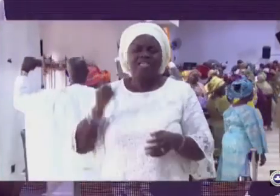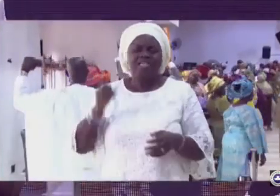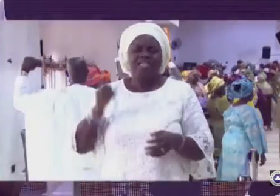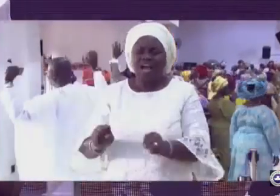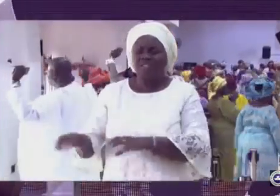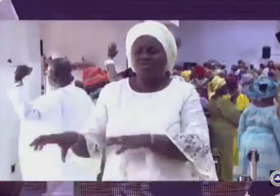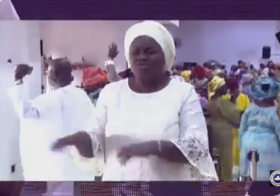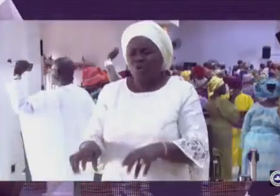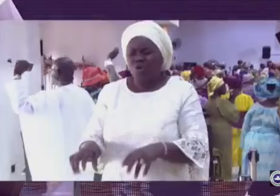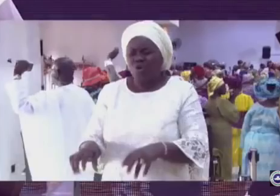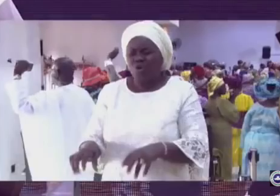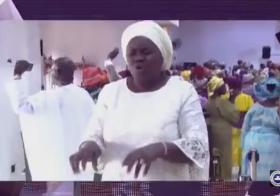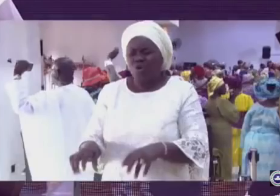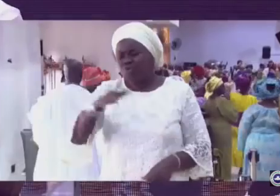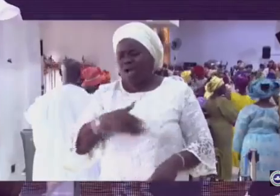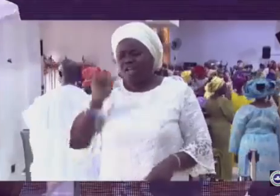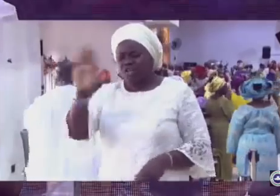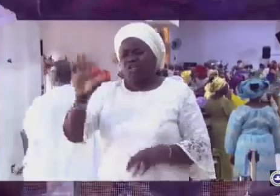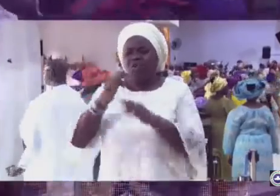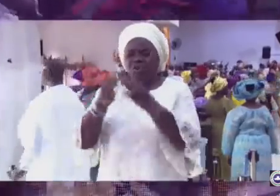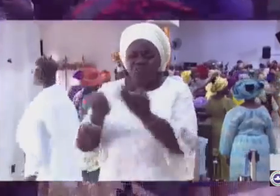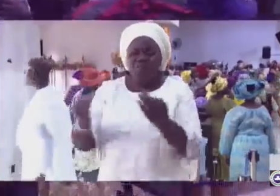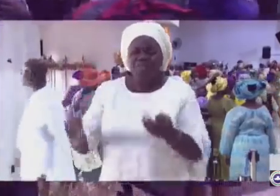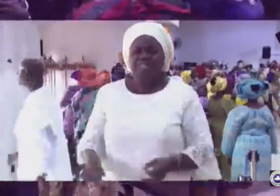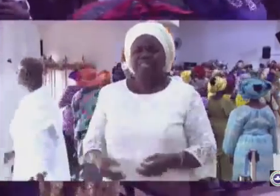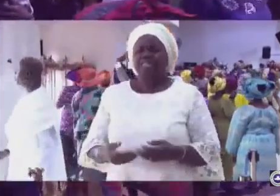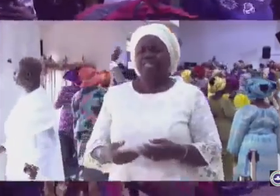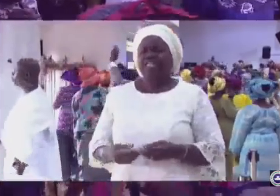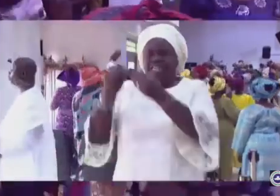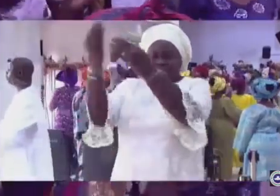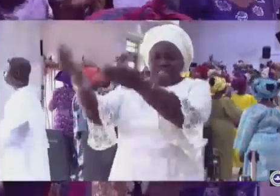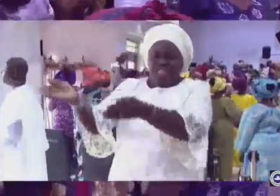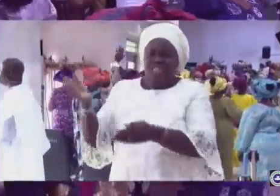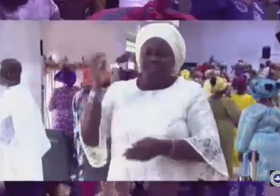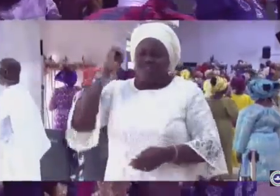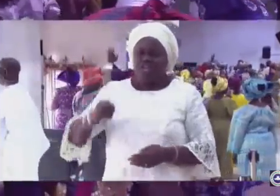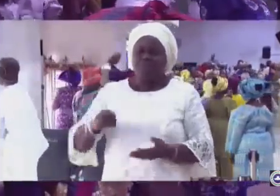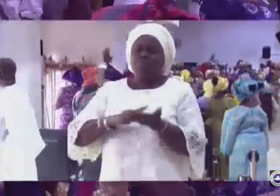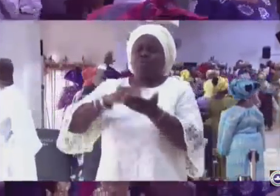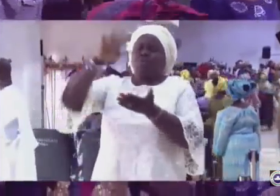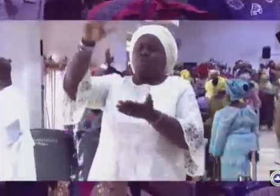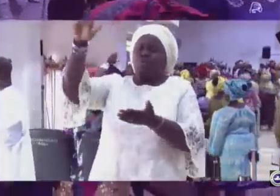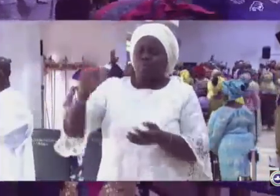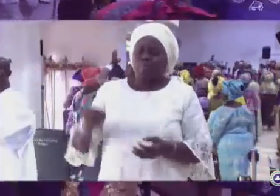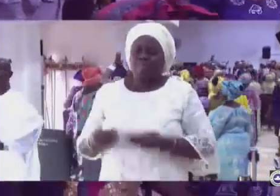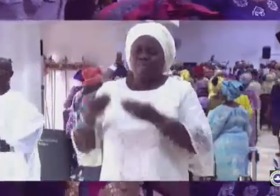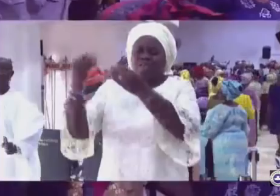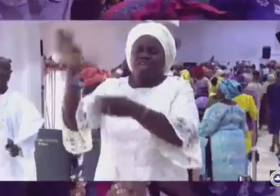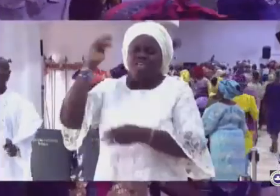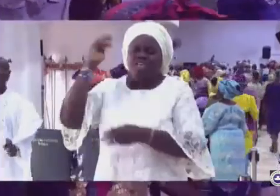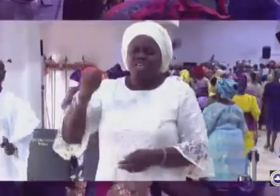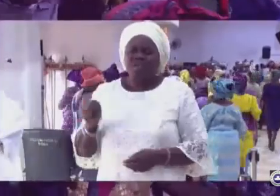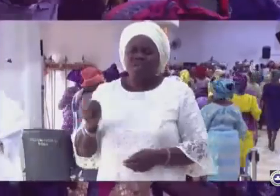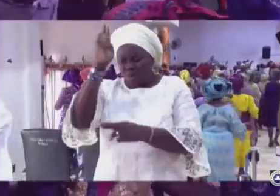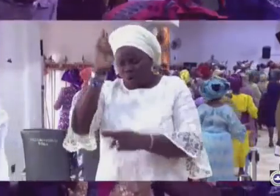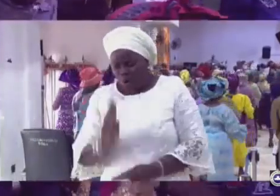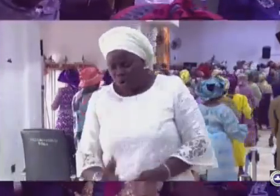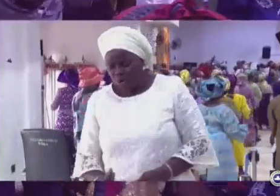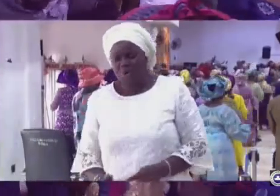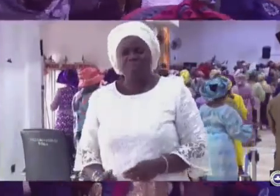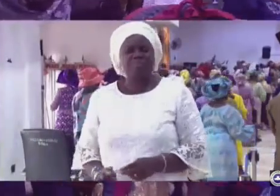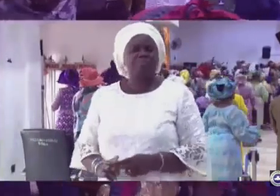particularly throughout last year. Give Him glory. Give Him honor. Give Him adoration. Bless the Ancient